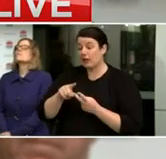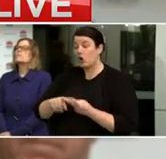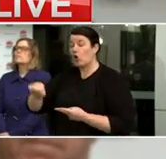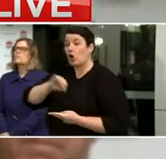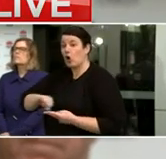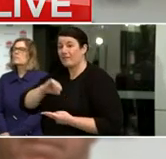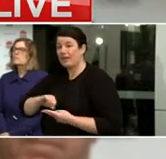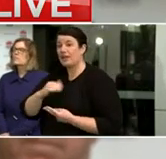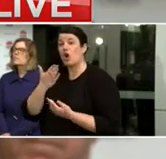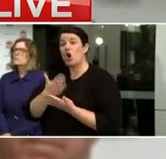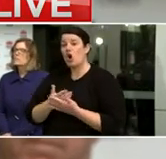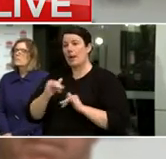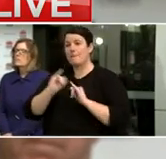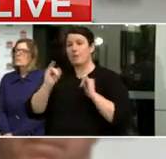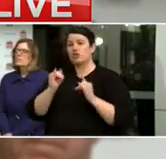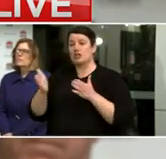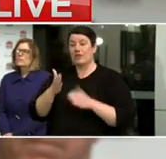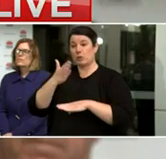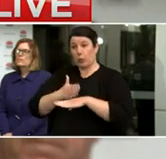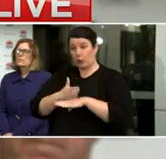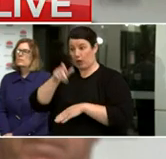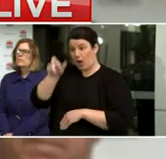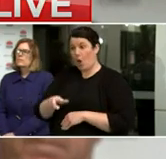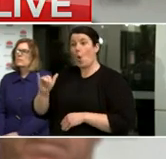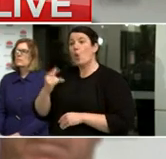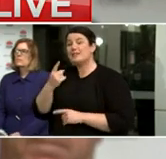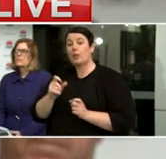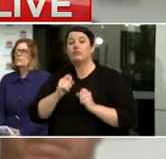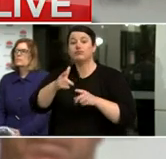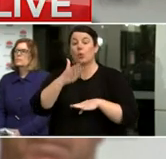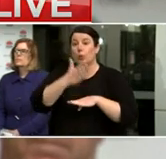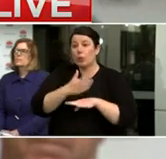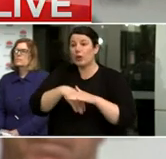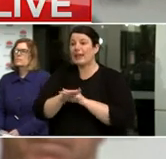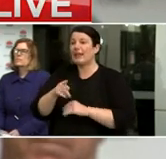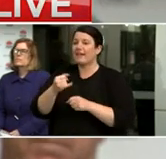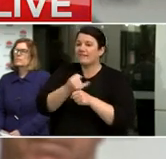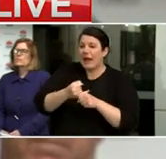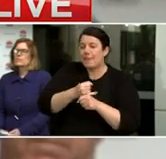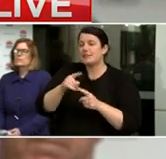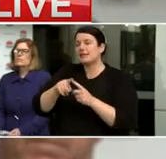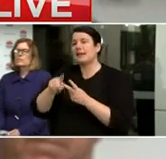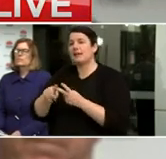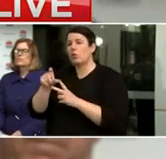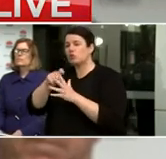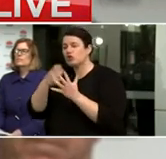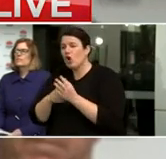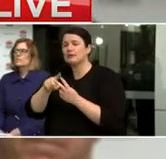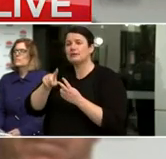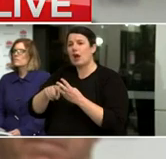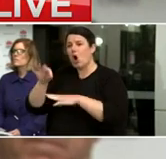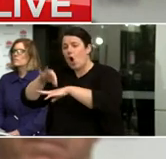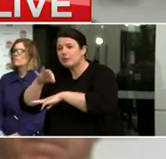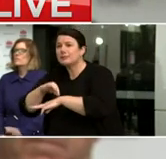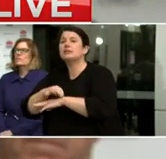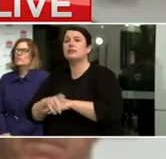on an emergency service worker or someone going about their duties in a hospital or a pharmacy. This is a